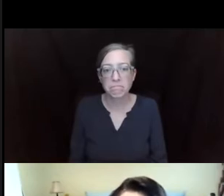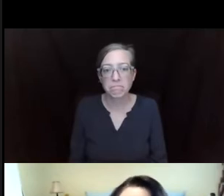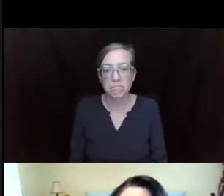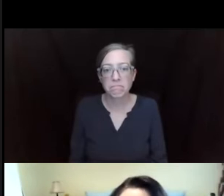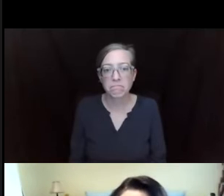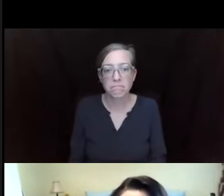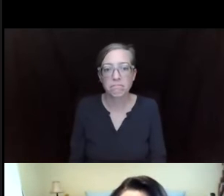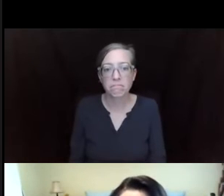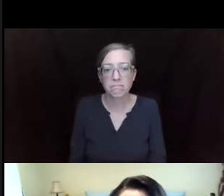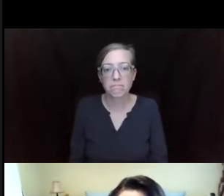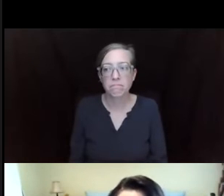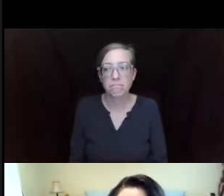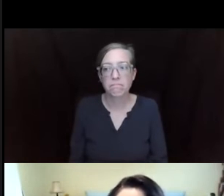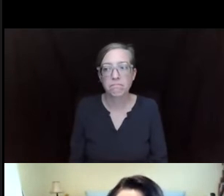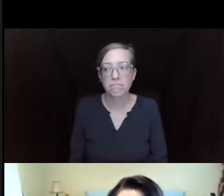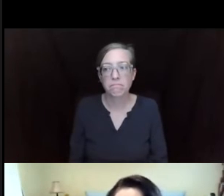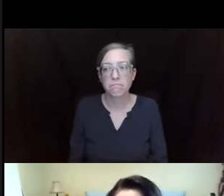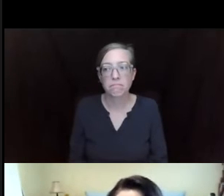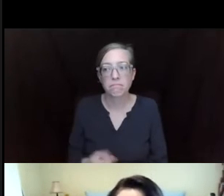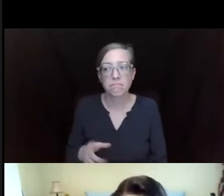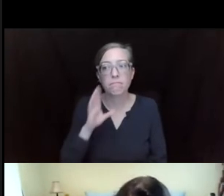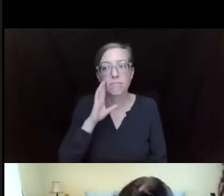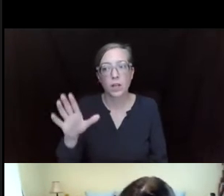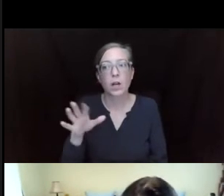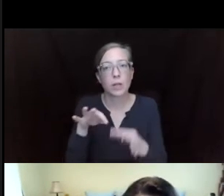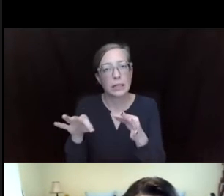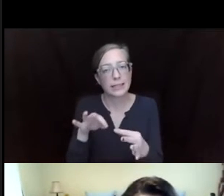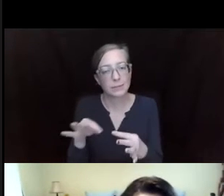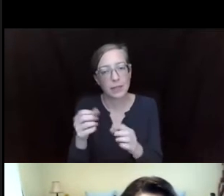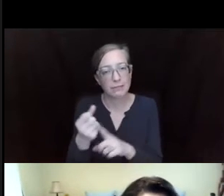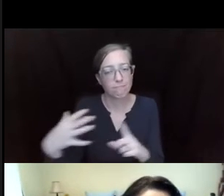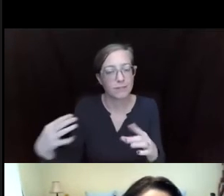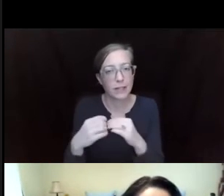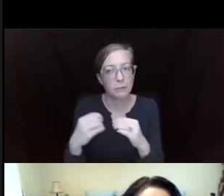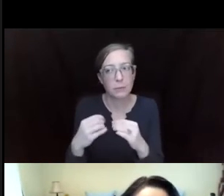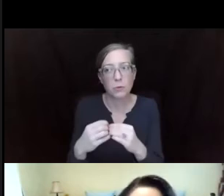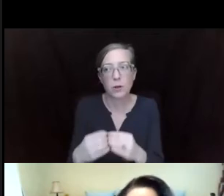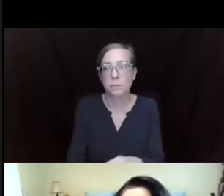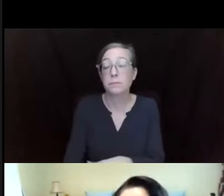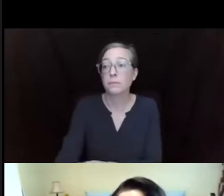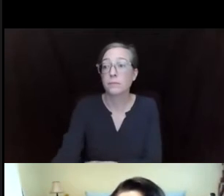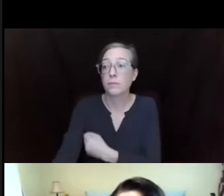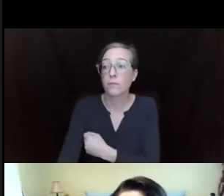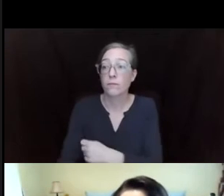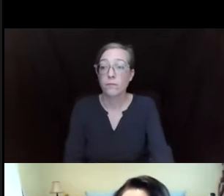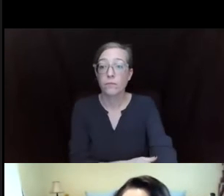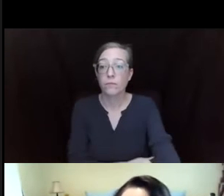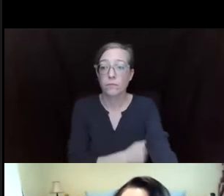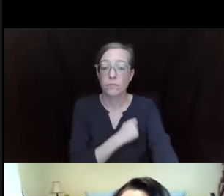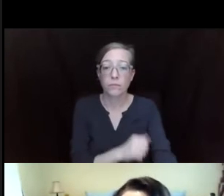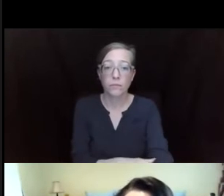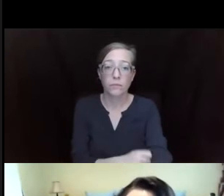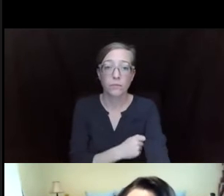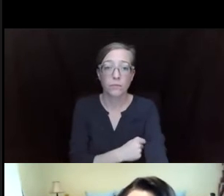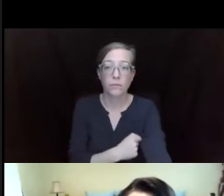don't worry, I'll be explaining what is this nonlinear thing that I keep talking about. Okay. So now that we have explained